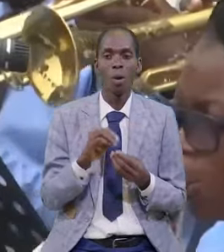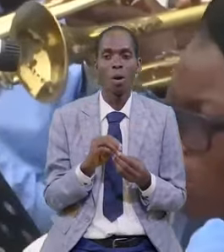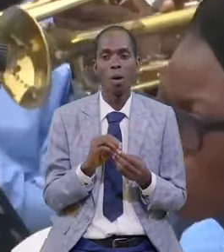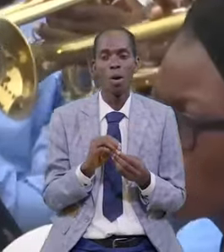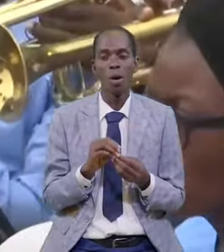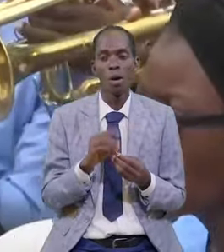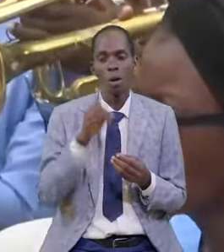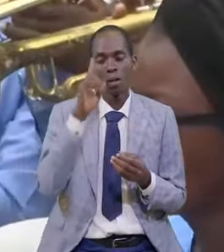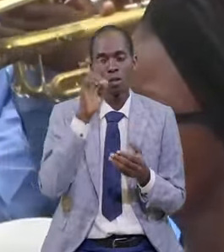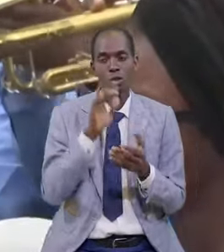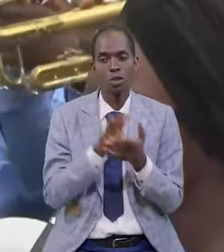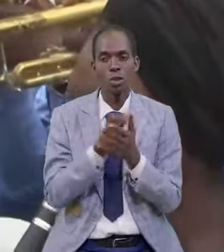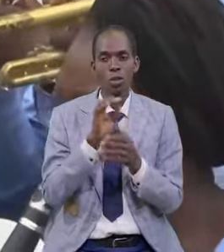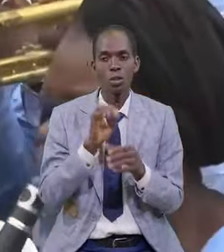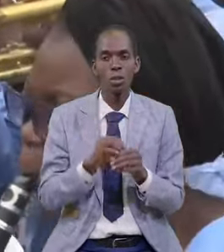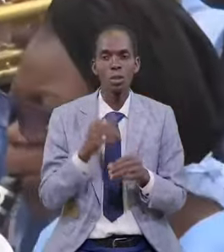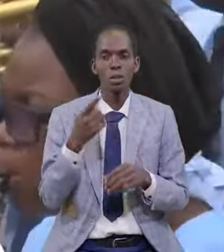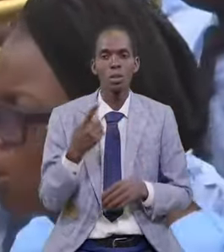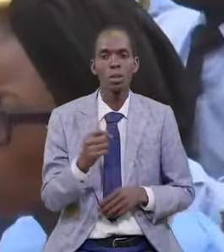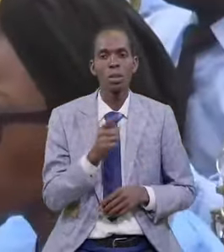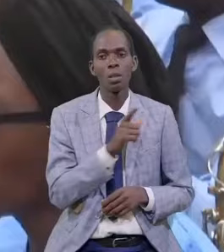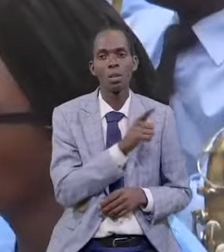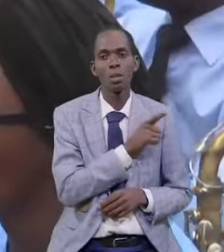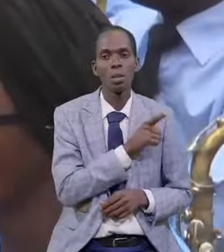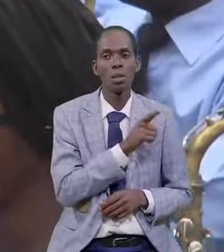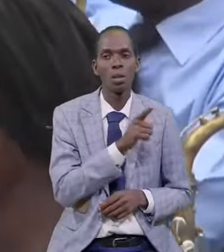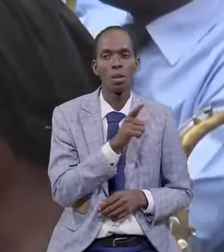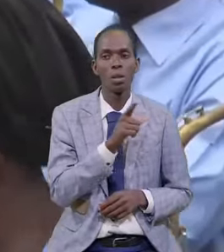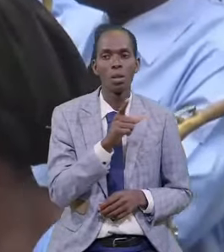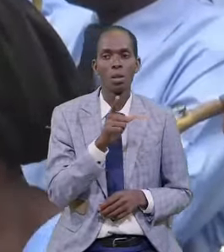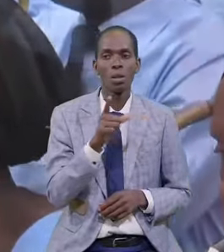king trust in the